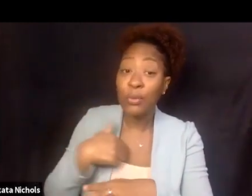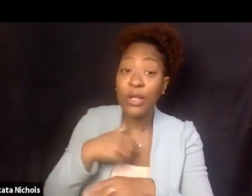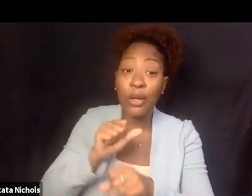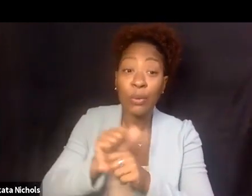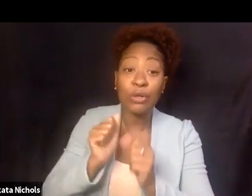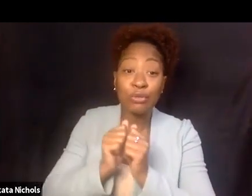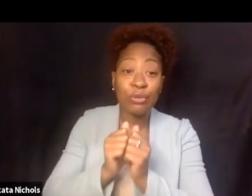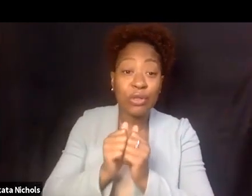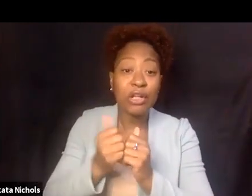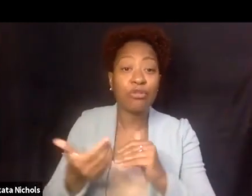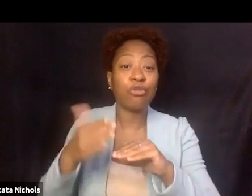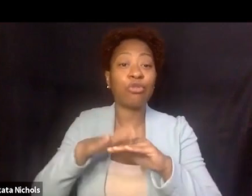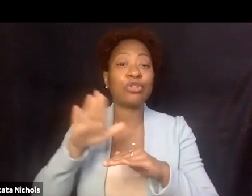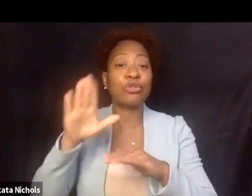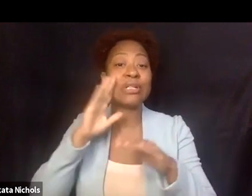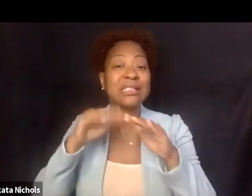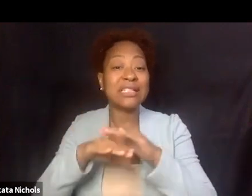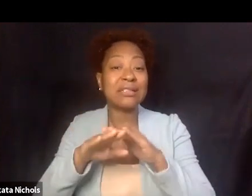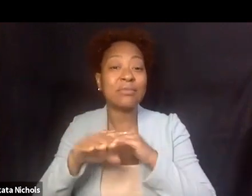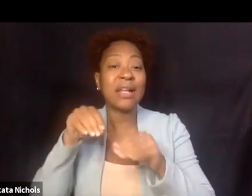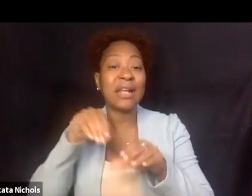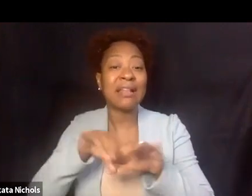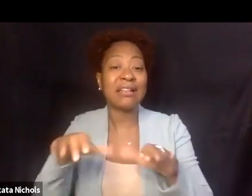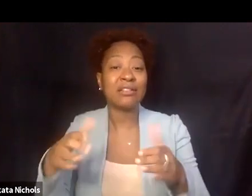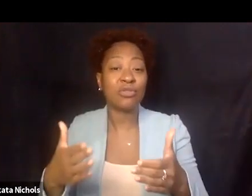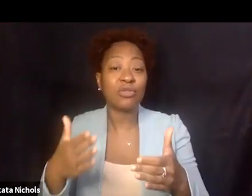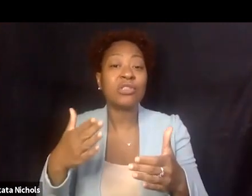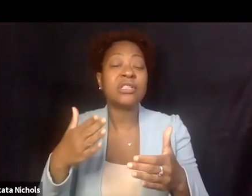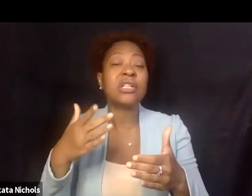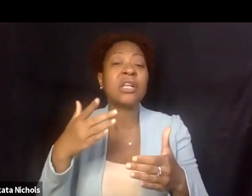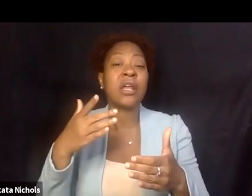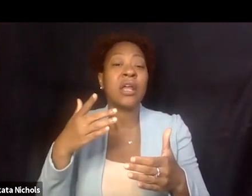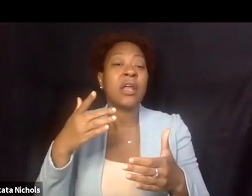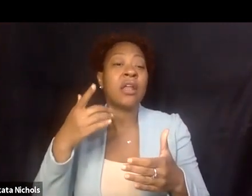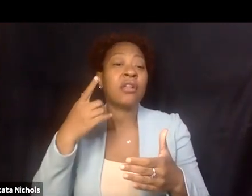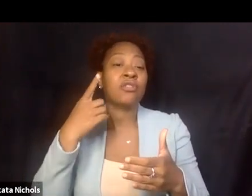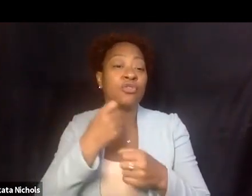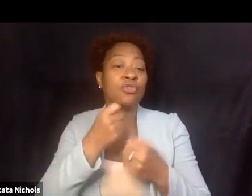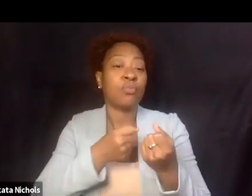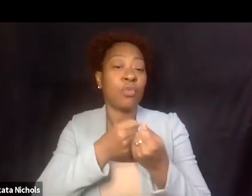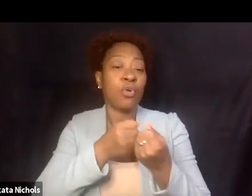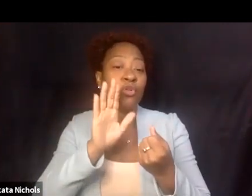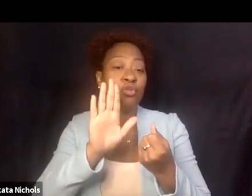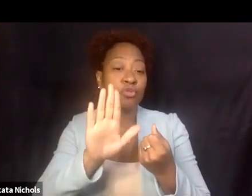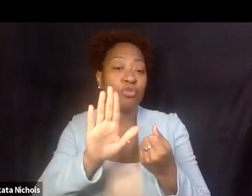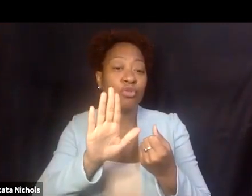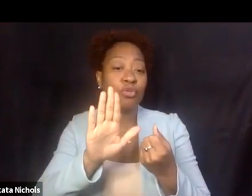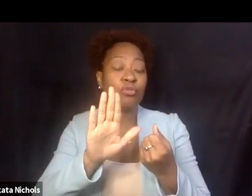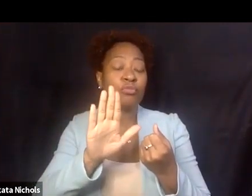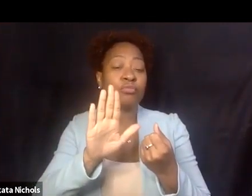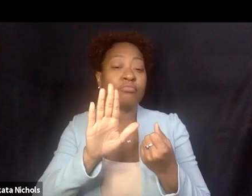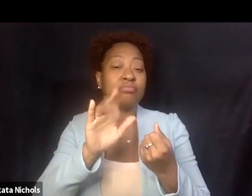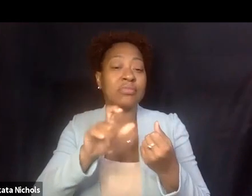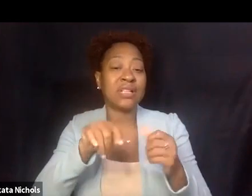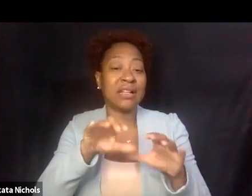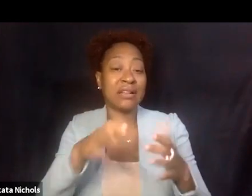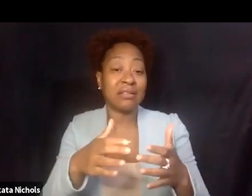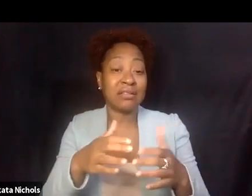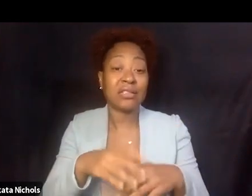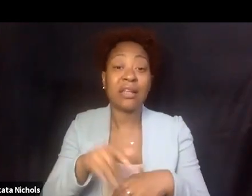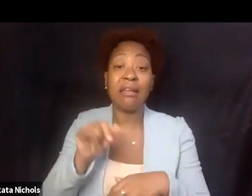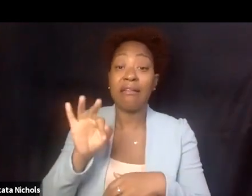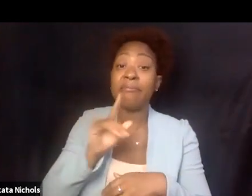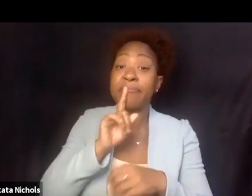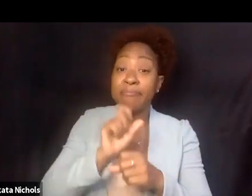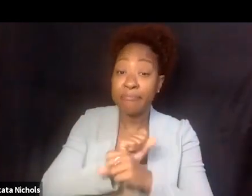needs and to support your success in our course? If so, please let me know within the first 2 weeks of the semester. If things come up later, please let me know